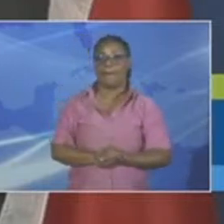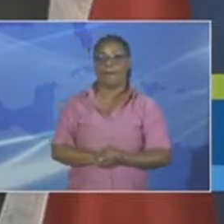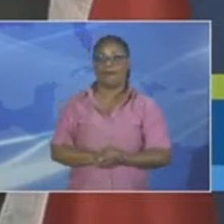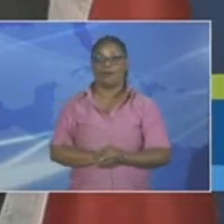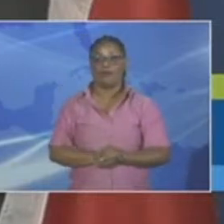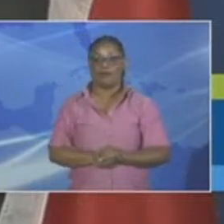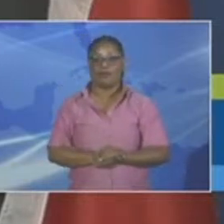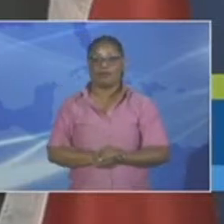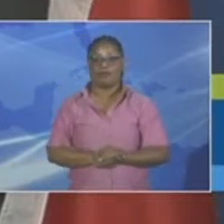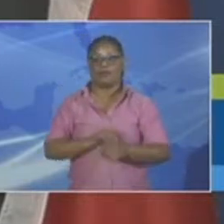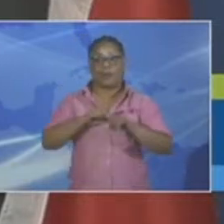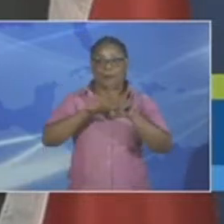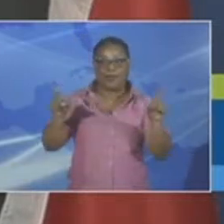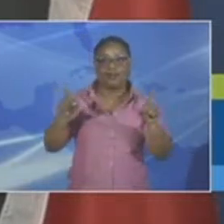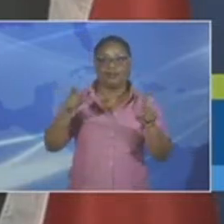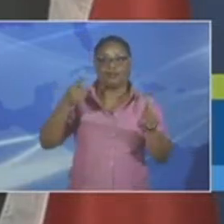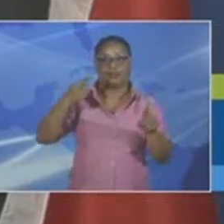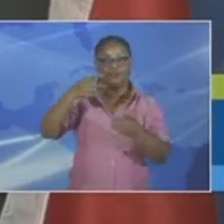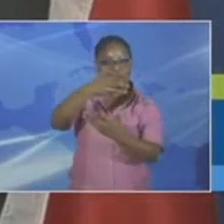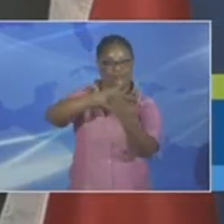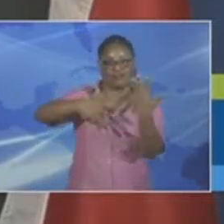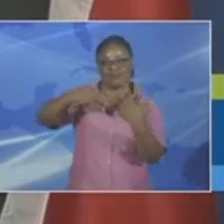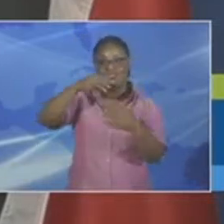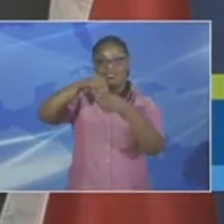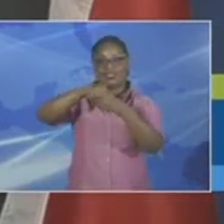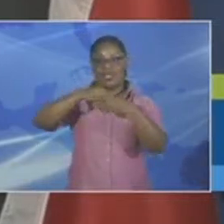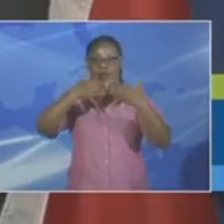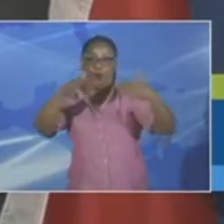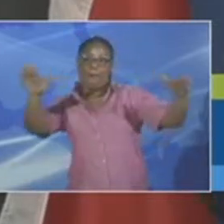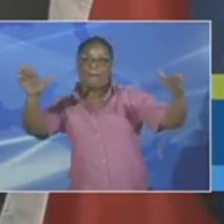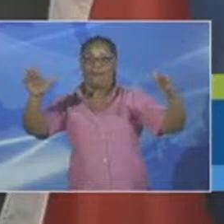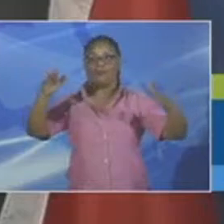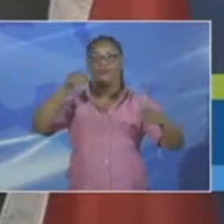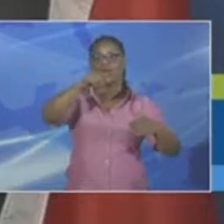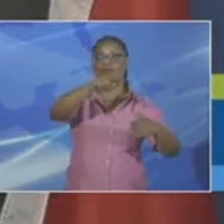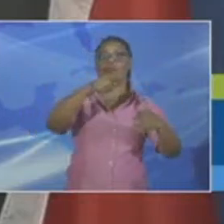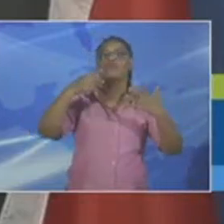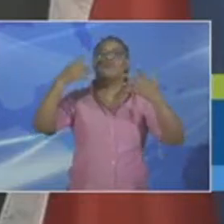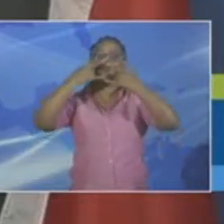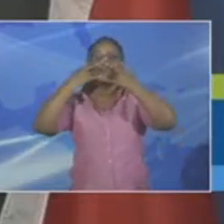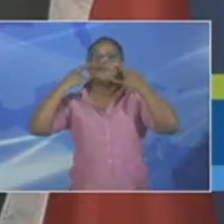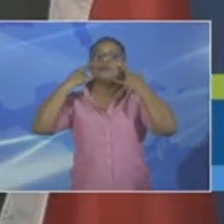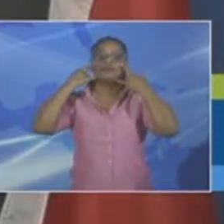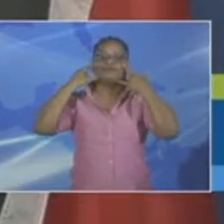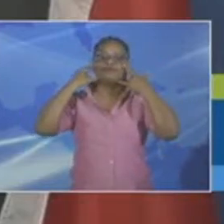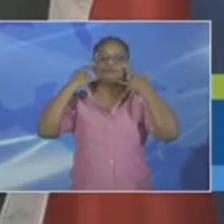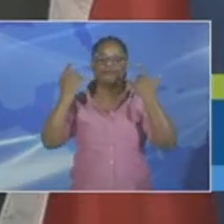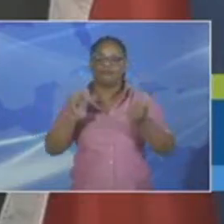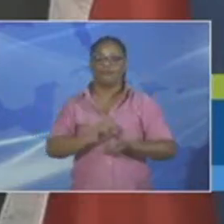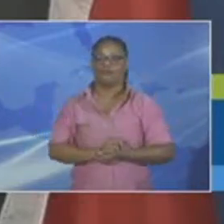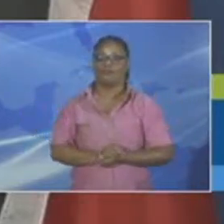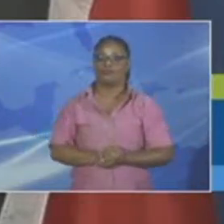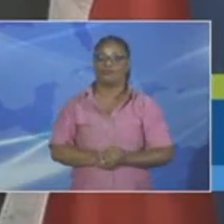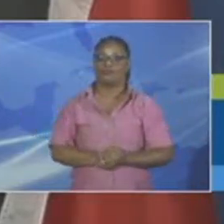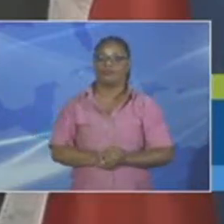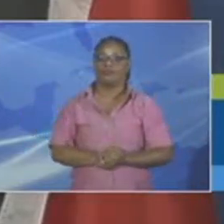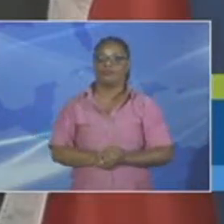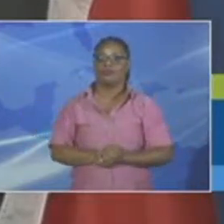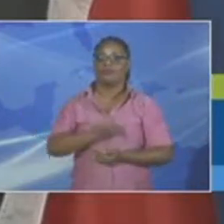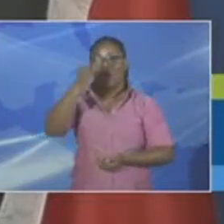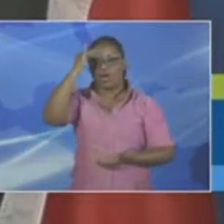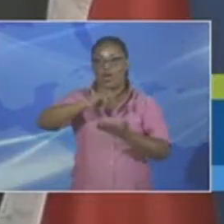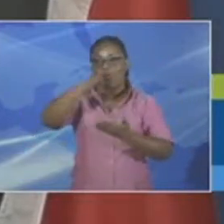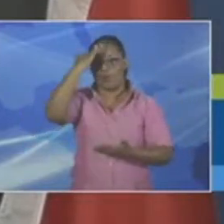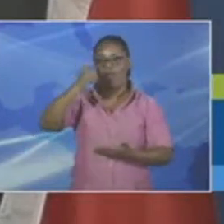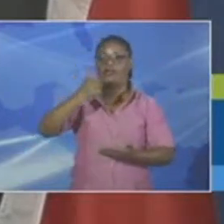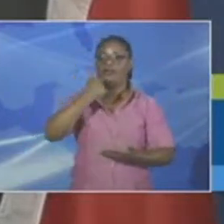required to wear your mask. We have not restricted the number of you who can meet together. So, and that's why we're saying, by removing the number of you who can